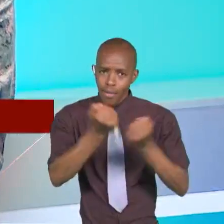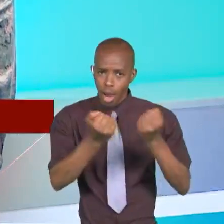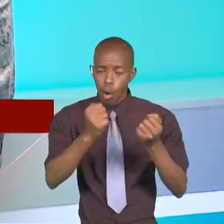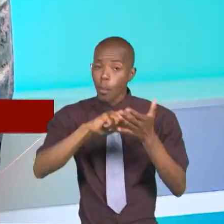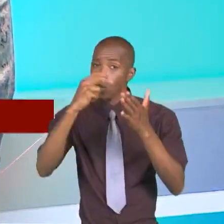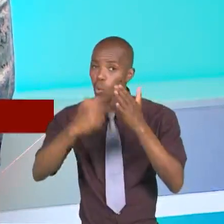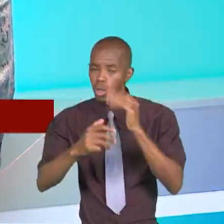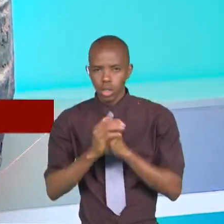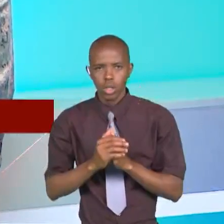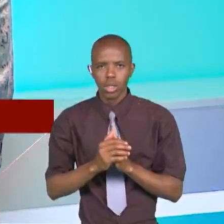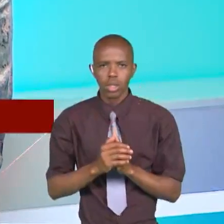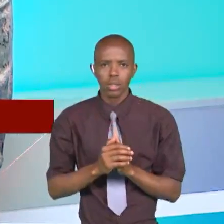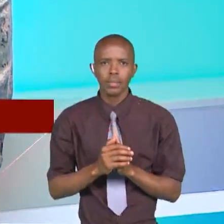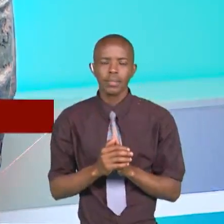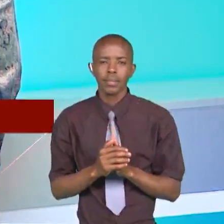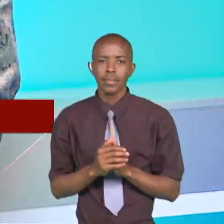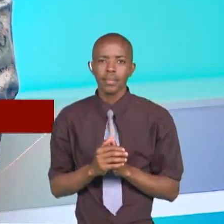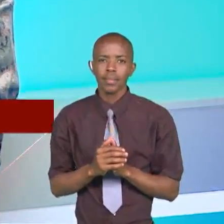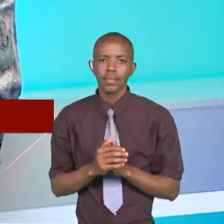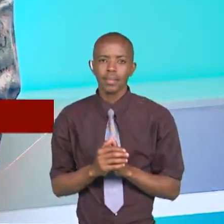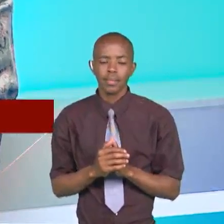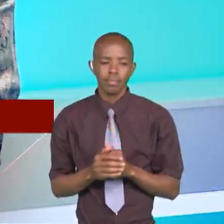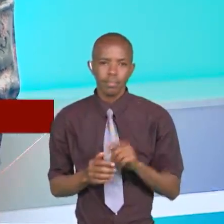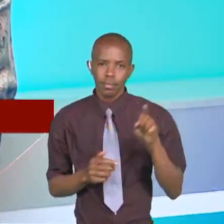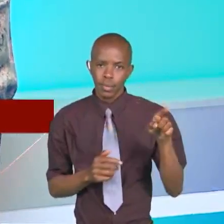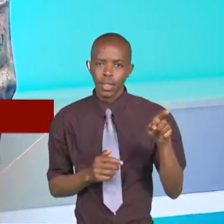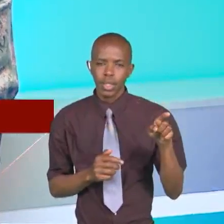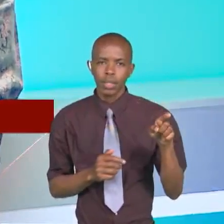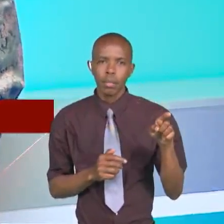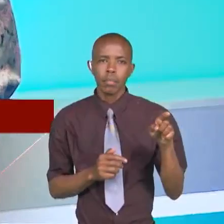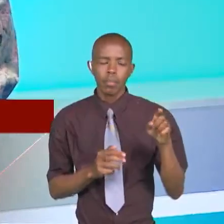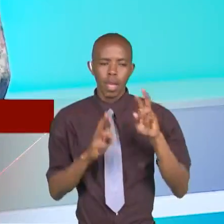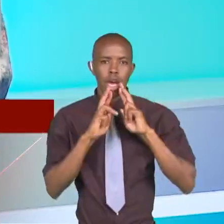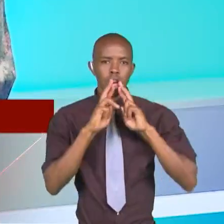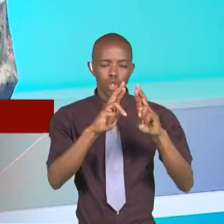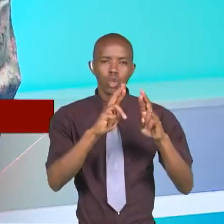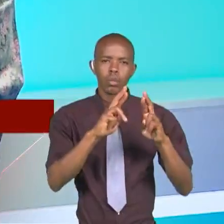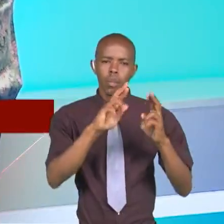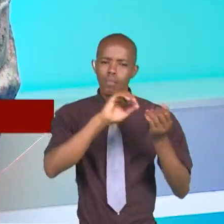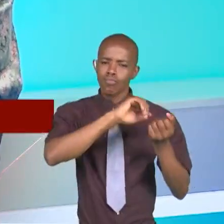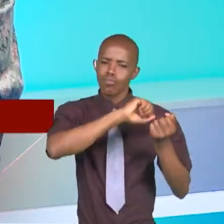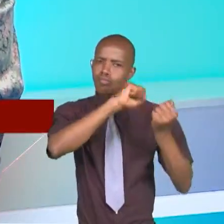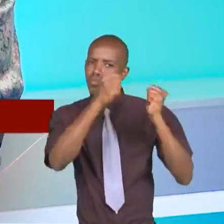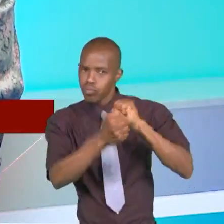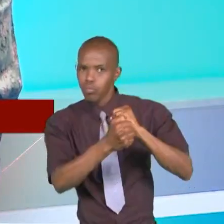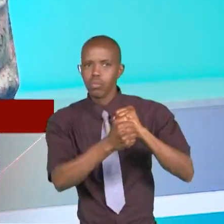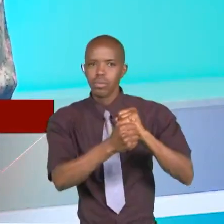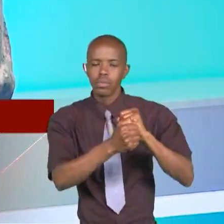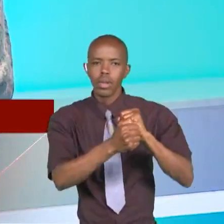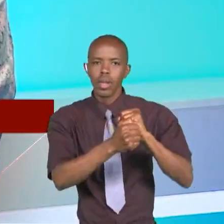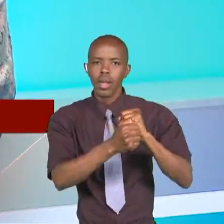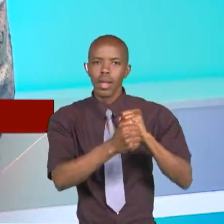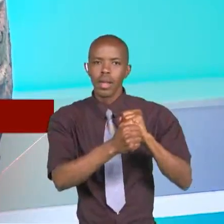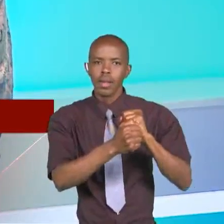that's the kind of determination that we win. But that particular result was to be overturned. It is that there was no